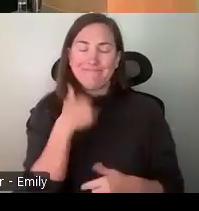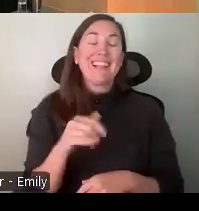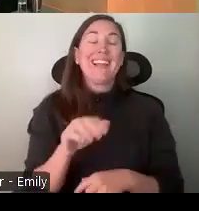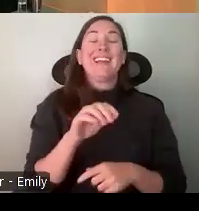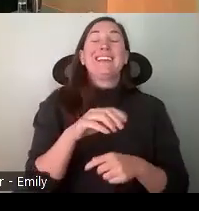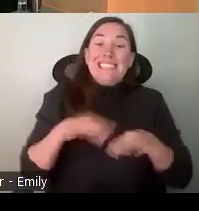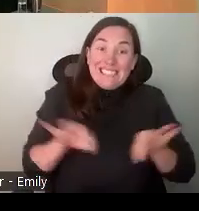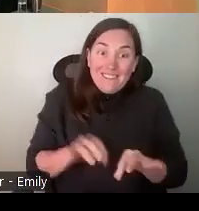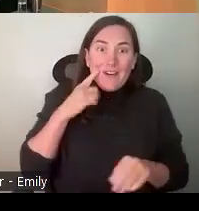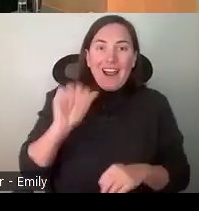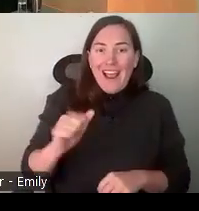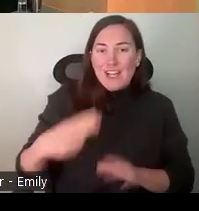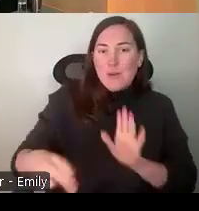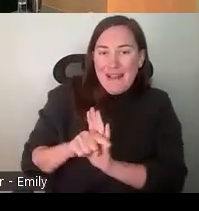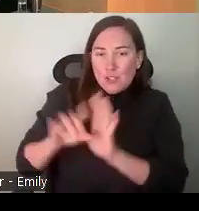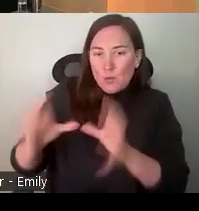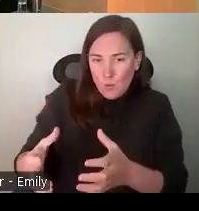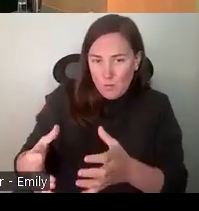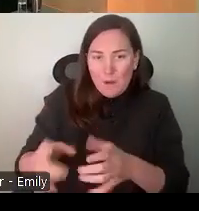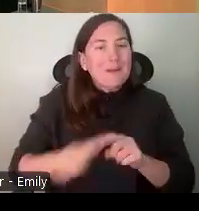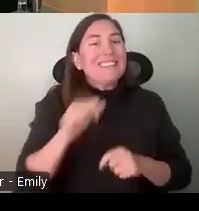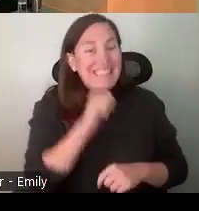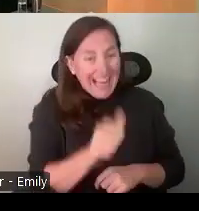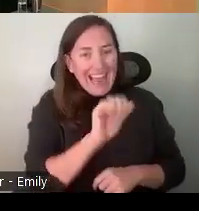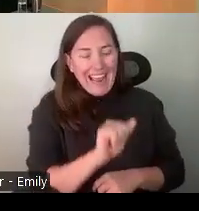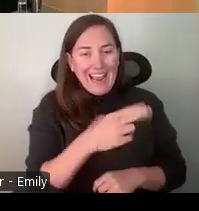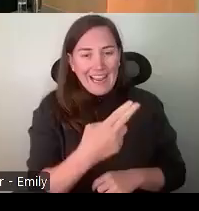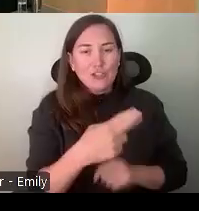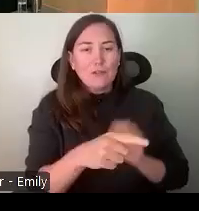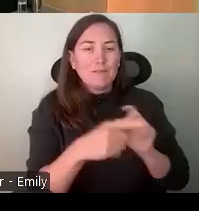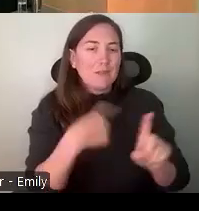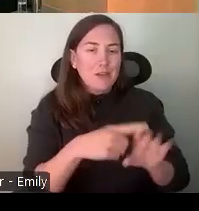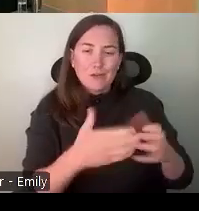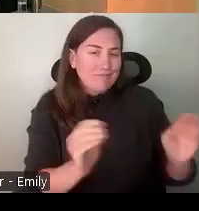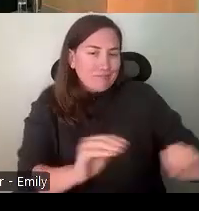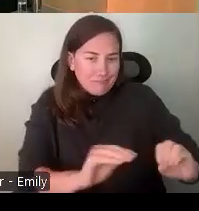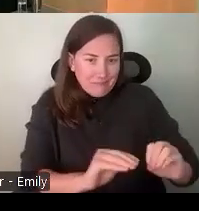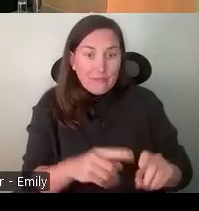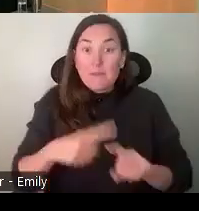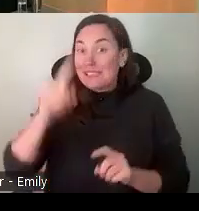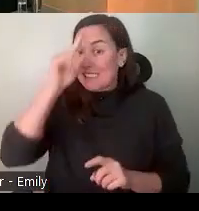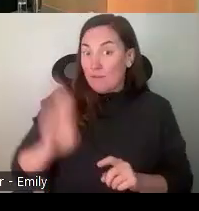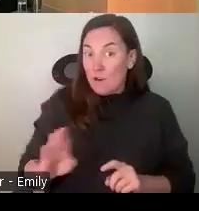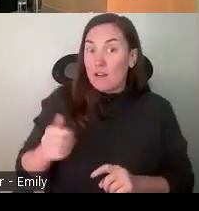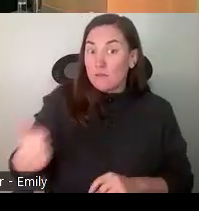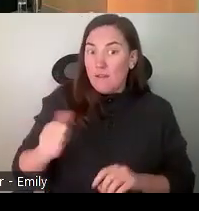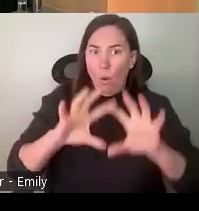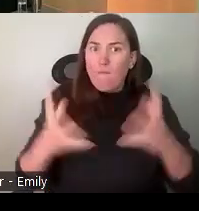in the AH minus group, not the AH plus group, and significant in the schizophrenia group as a whole.